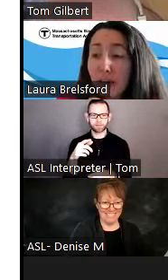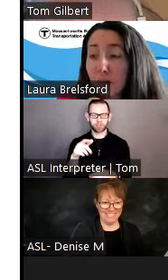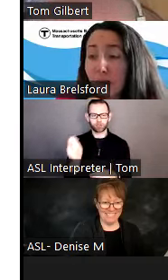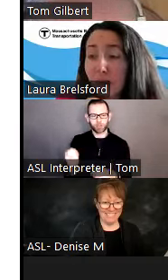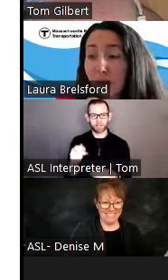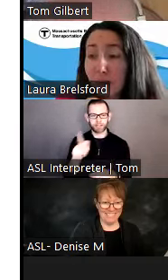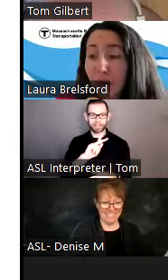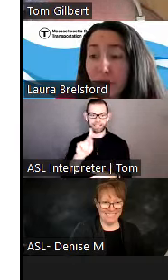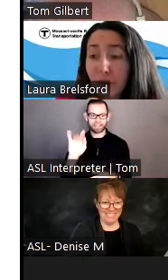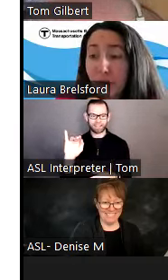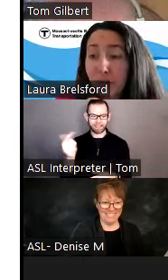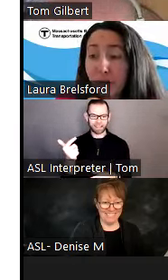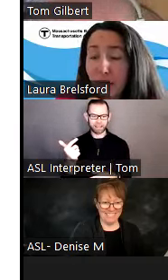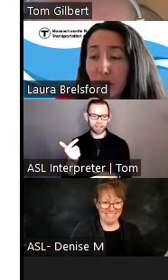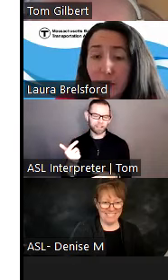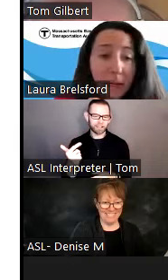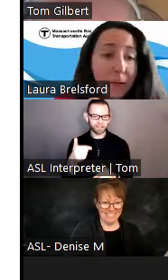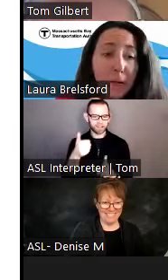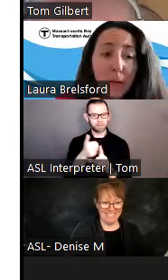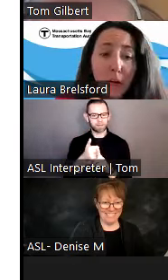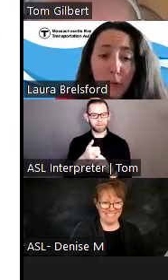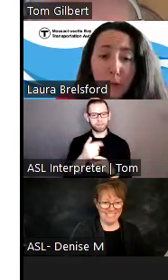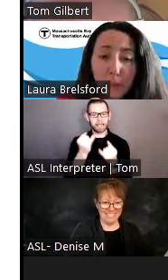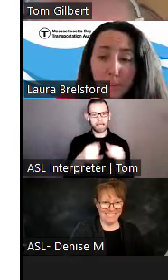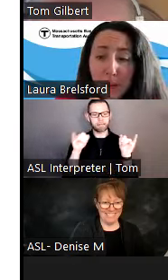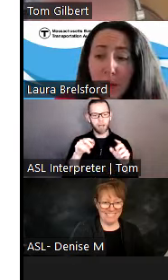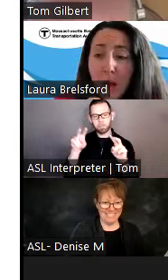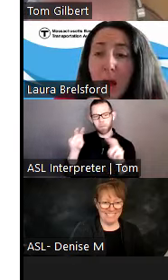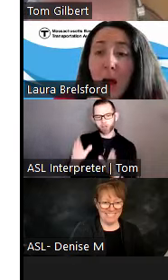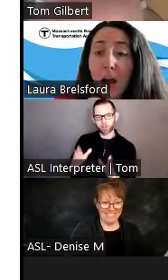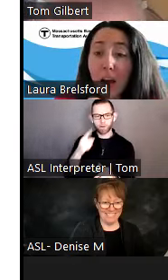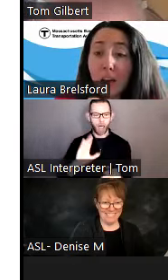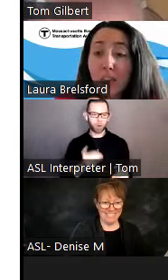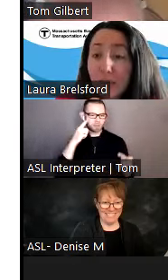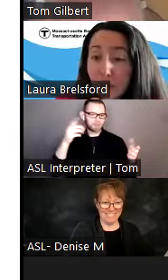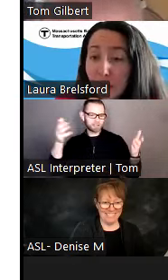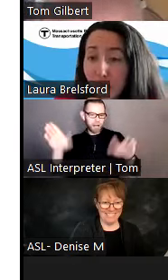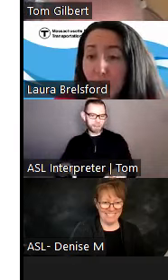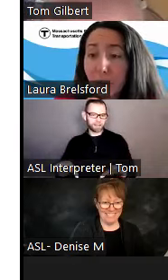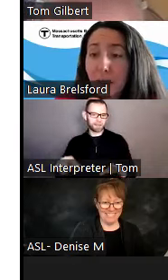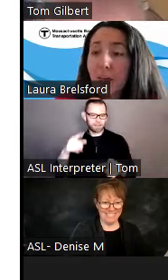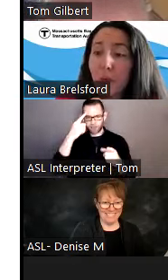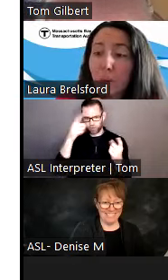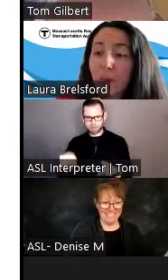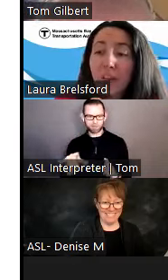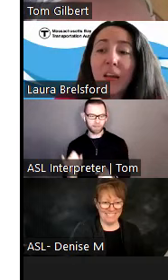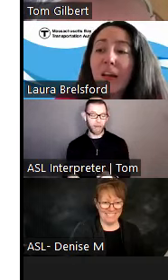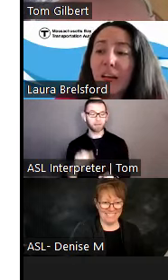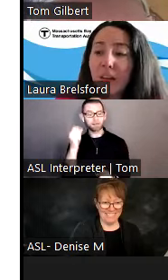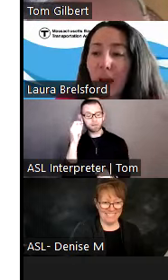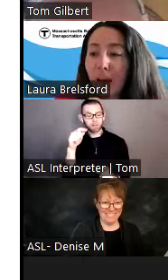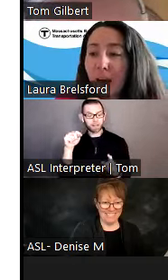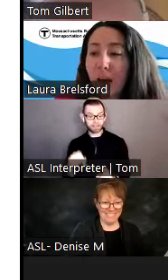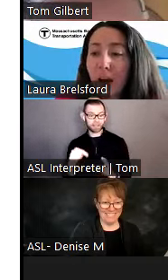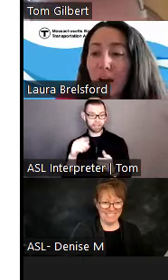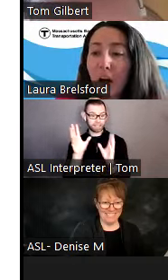the independent monitor of the settlement agreement. This meeting will be notable